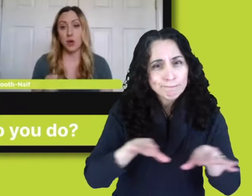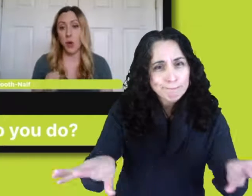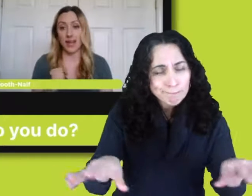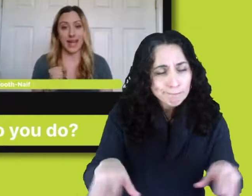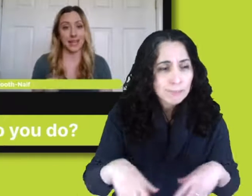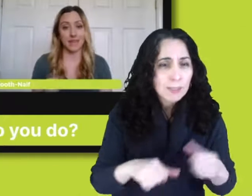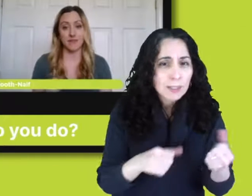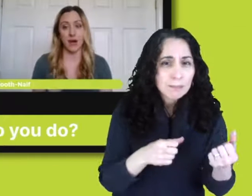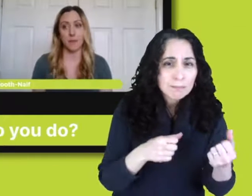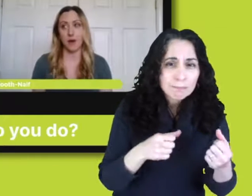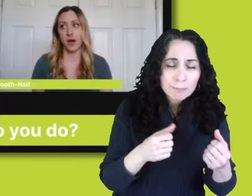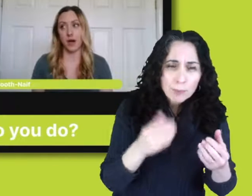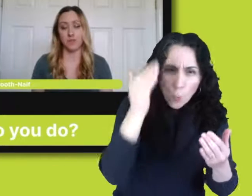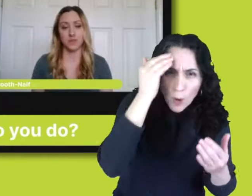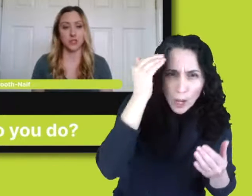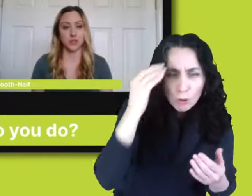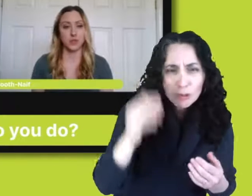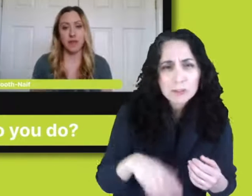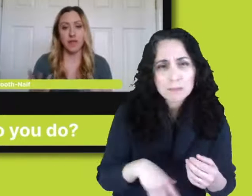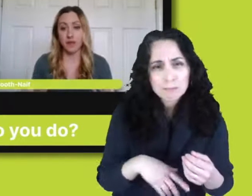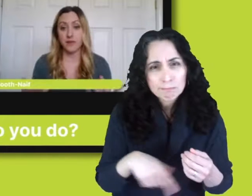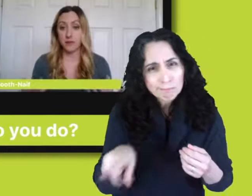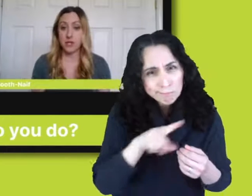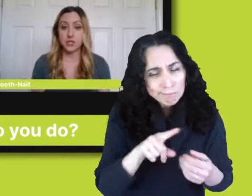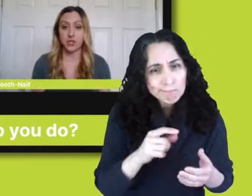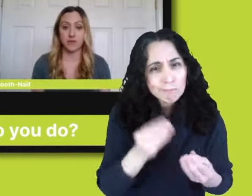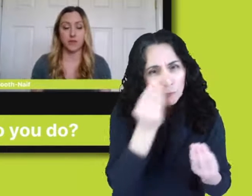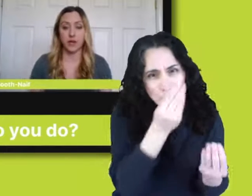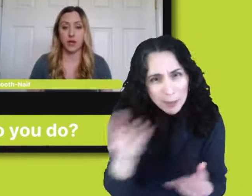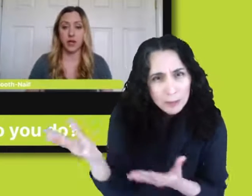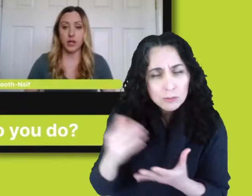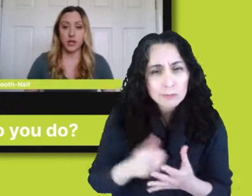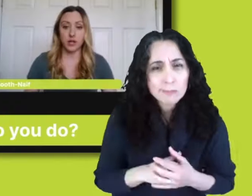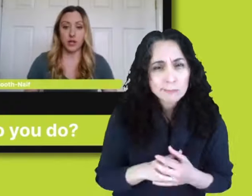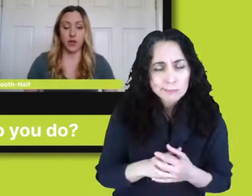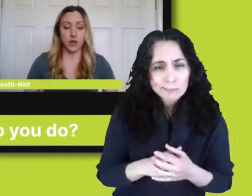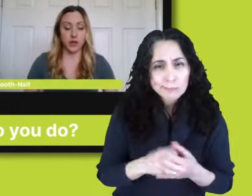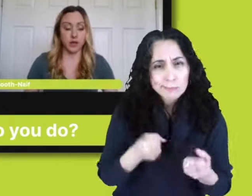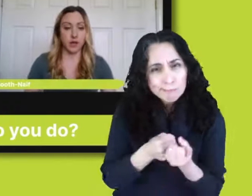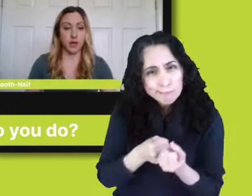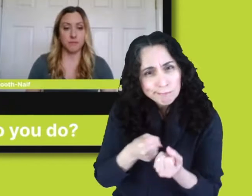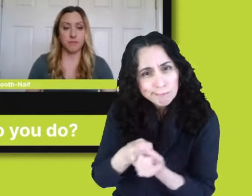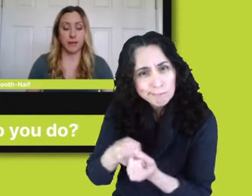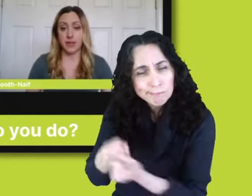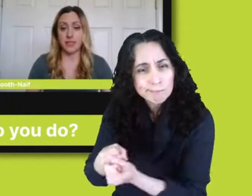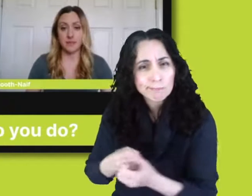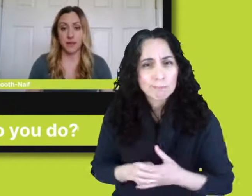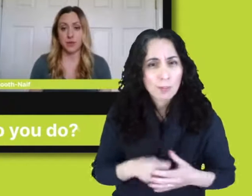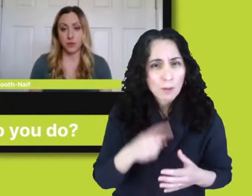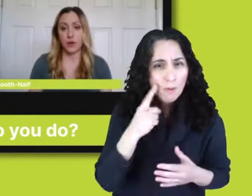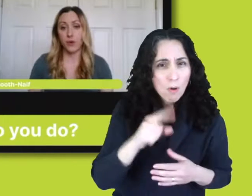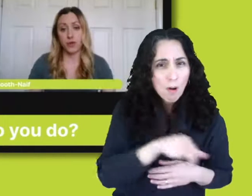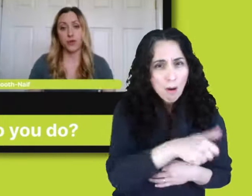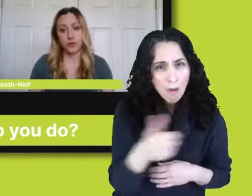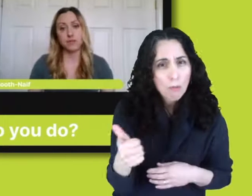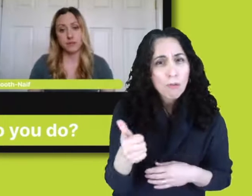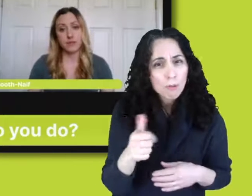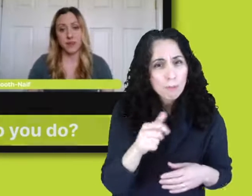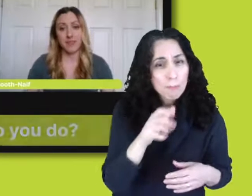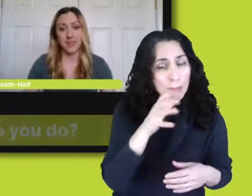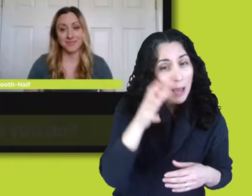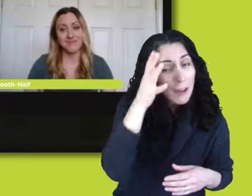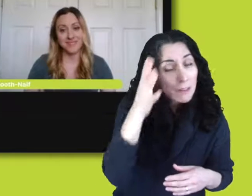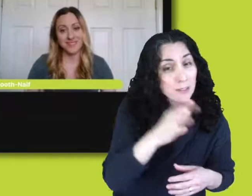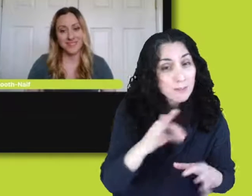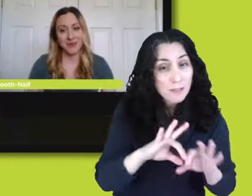just keep going, not give up, and just really provide information for, other parents and families who are going through the